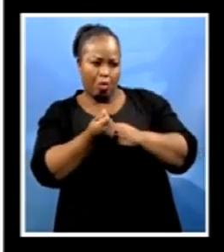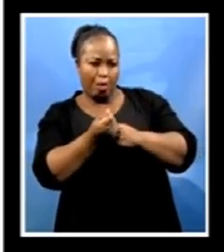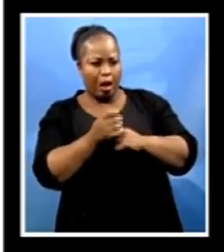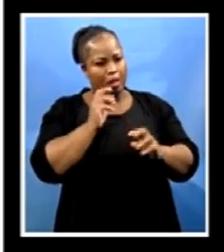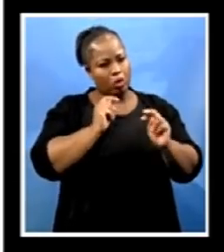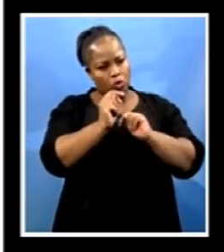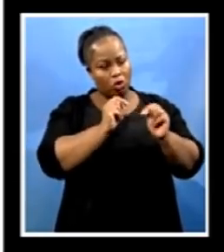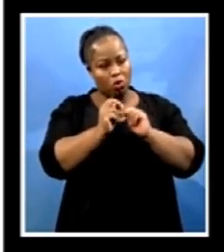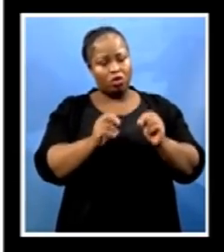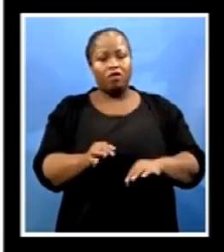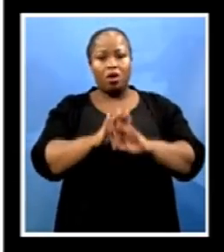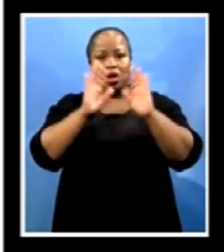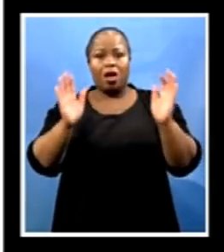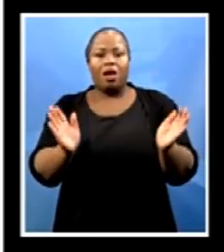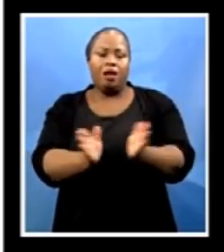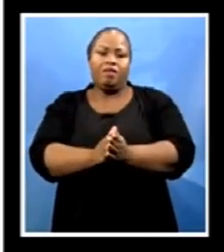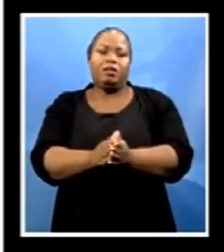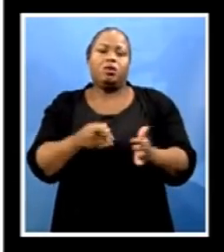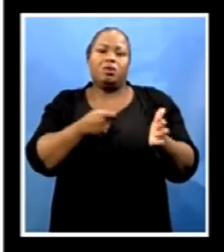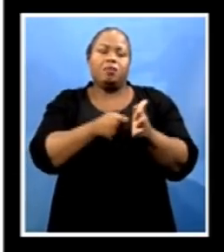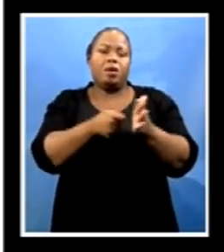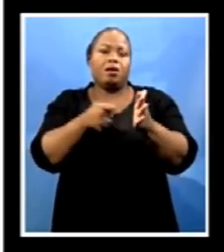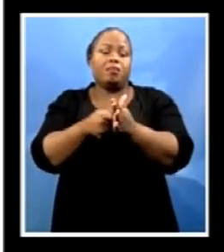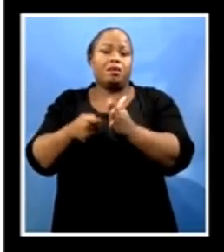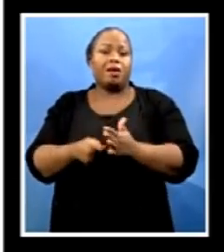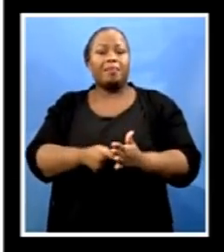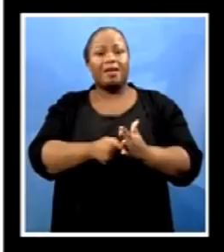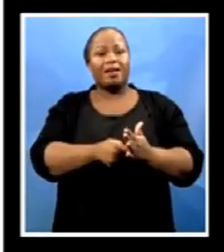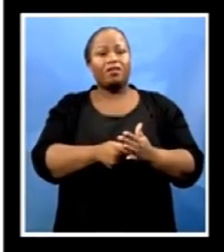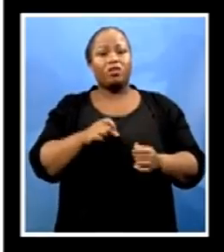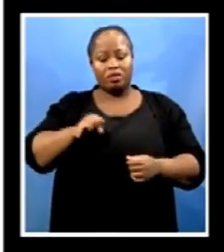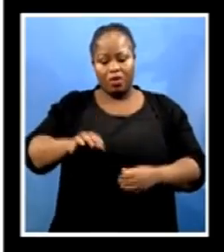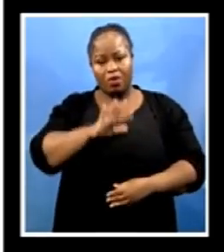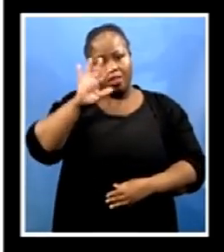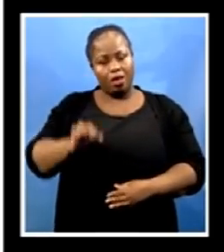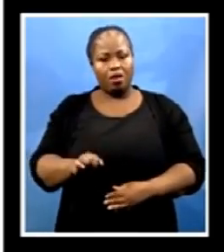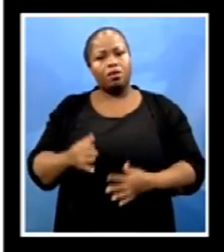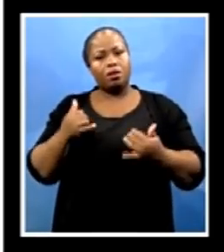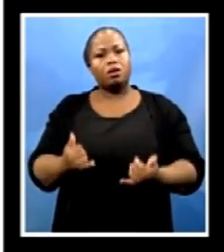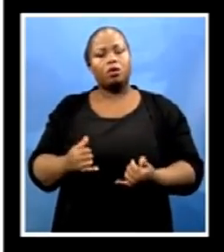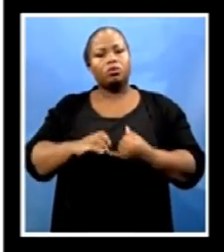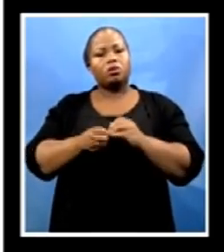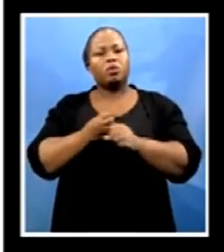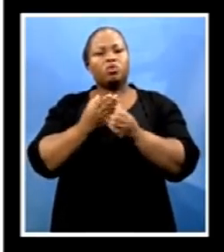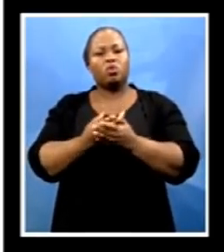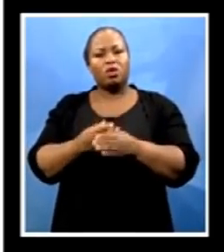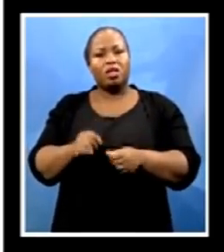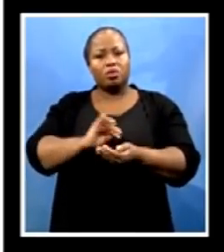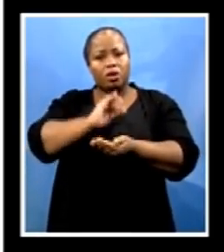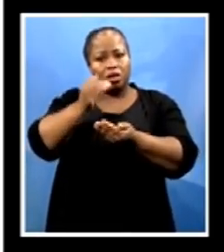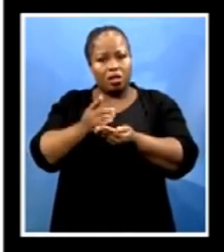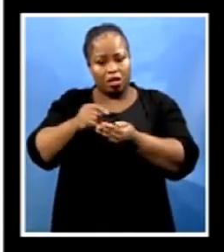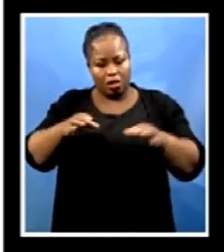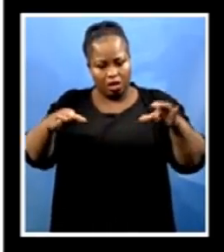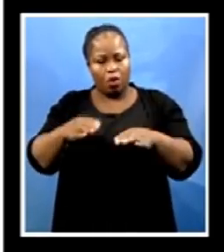has been built within the Business for South Africa stream, and the Solidarity Fund's been working very closely with that to make